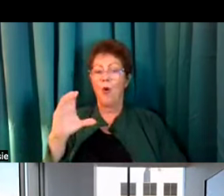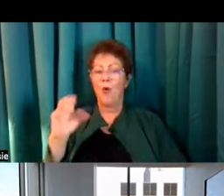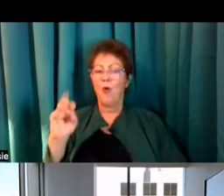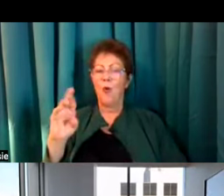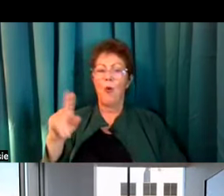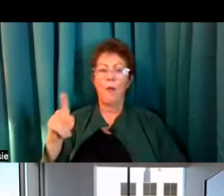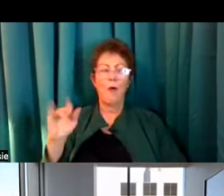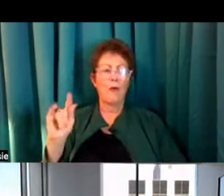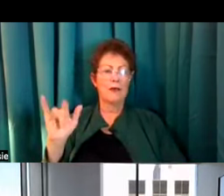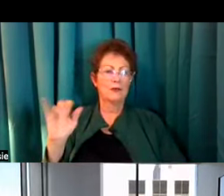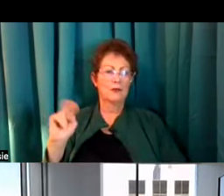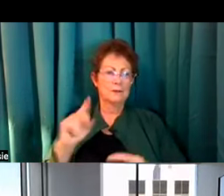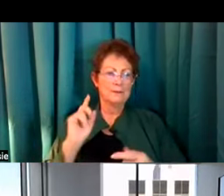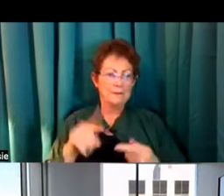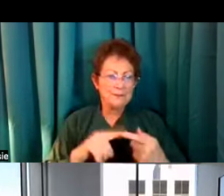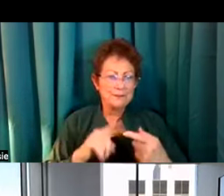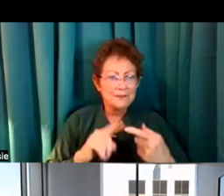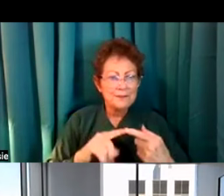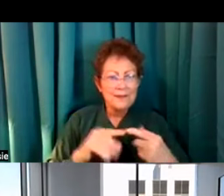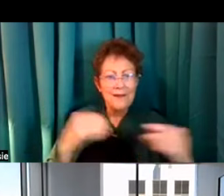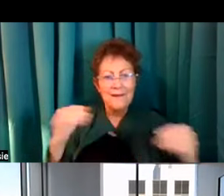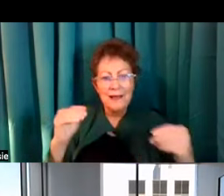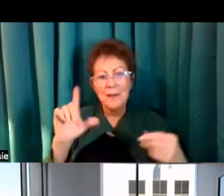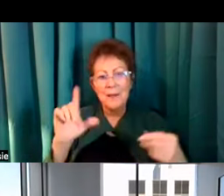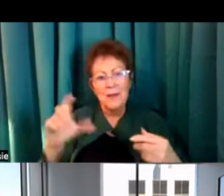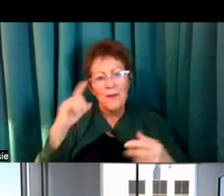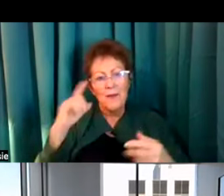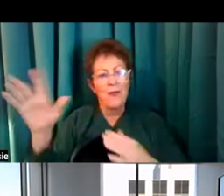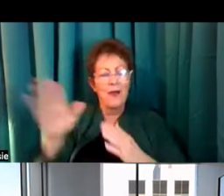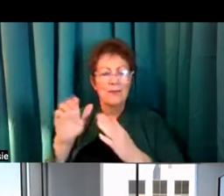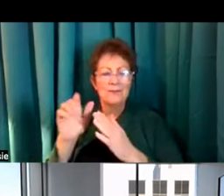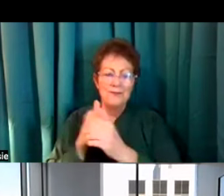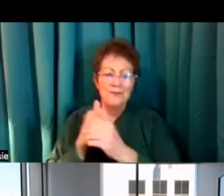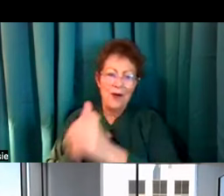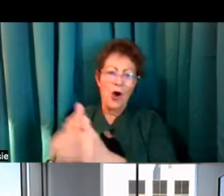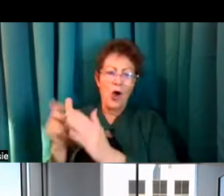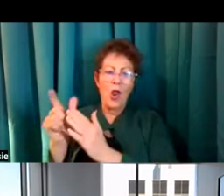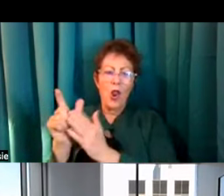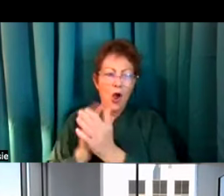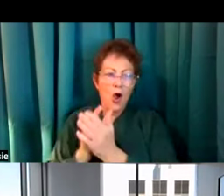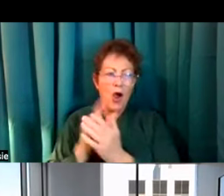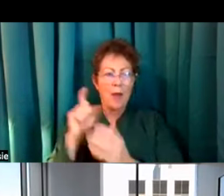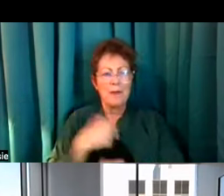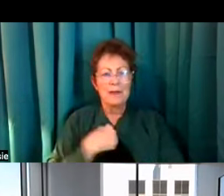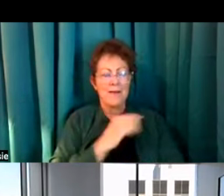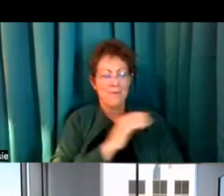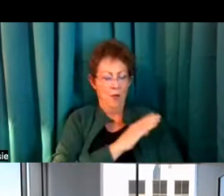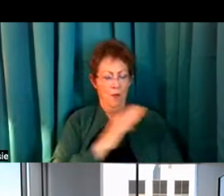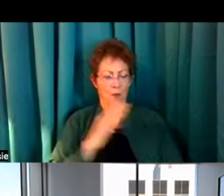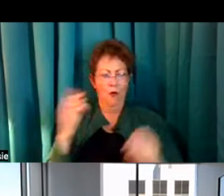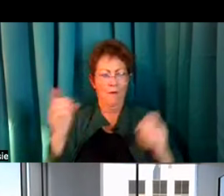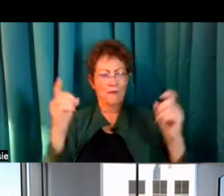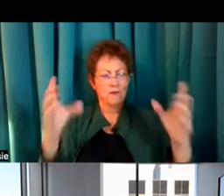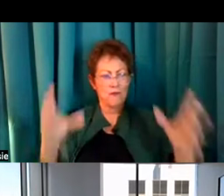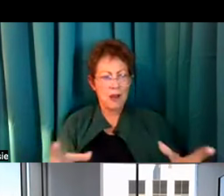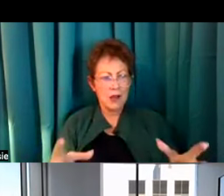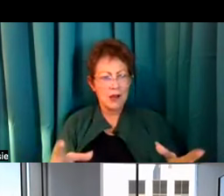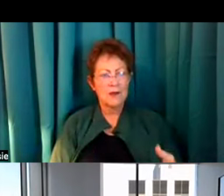than LLCs, governed by statutory law. They have to have a board of directors. They have a certificate of incorporation or articles